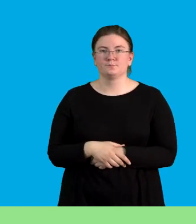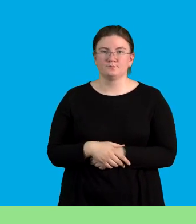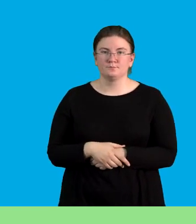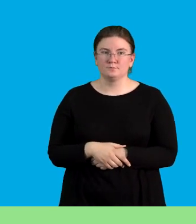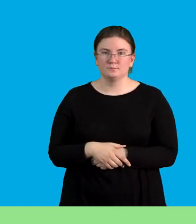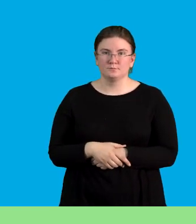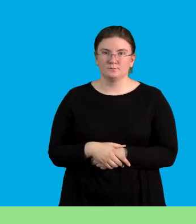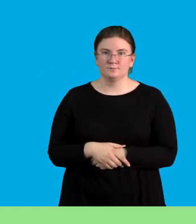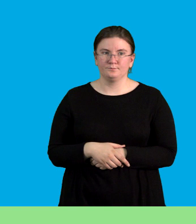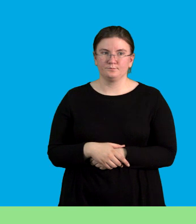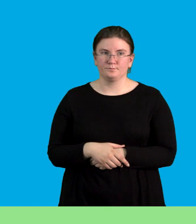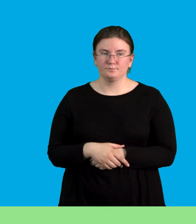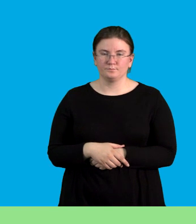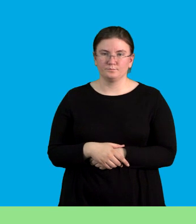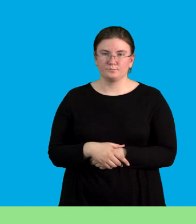3.